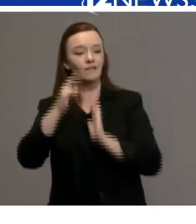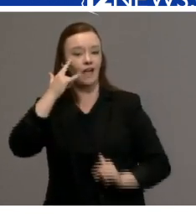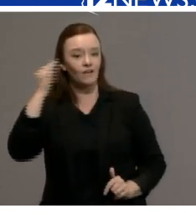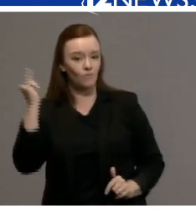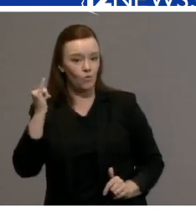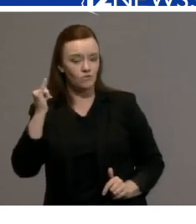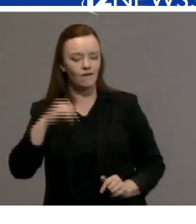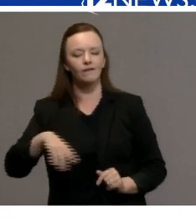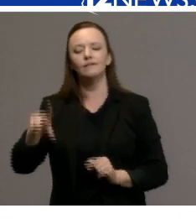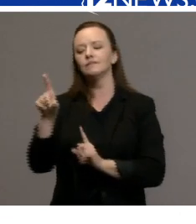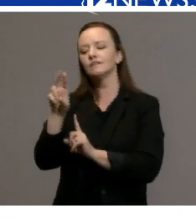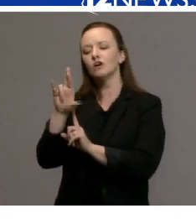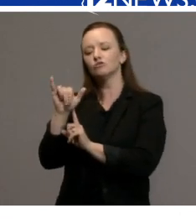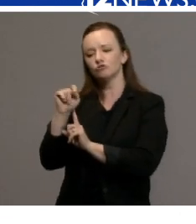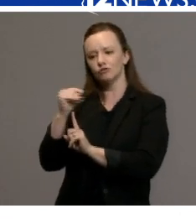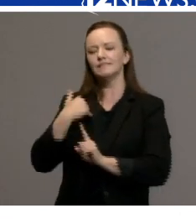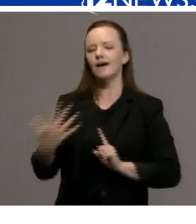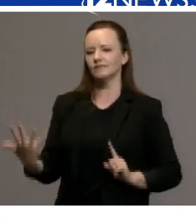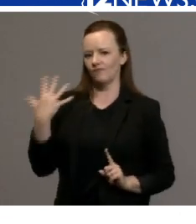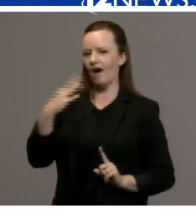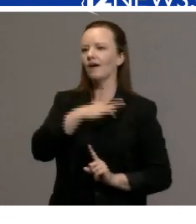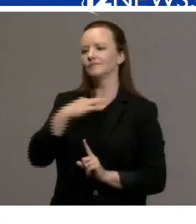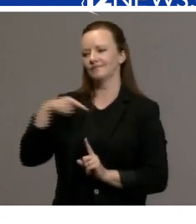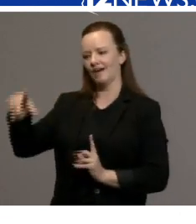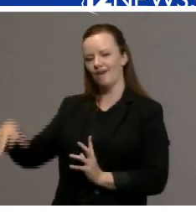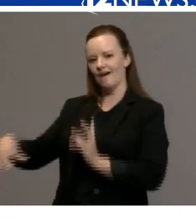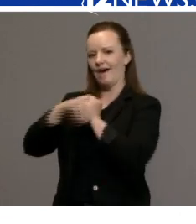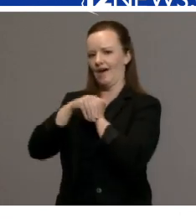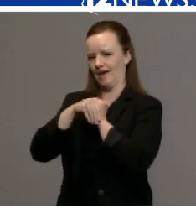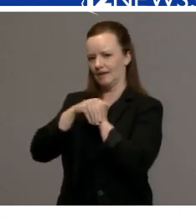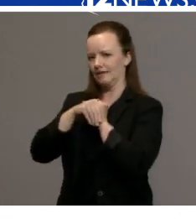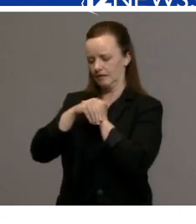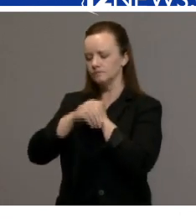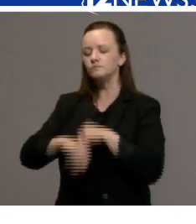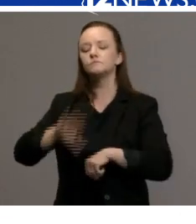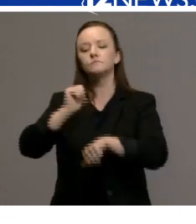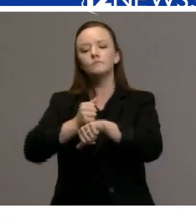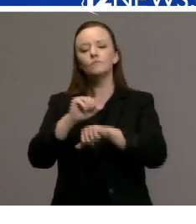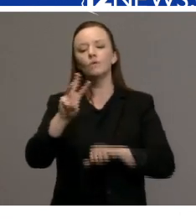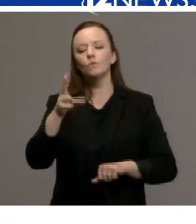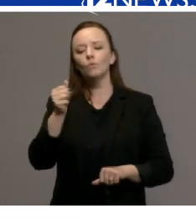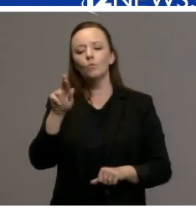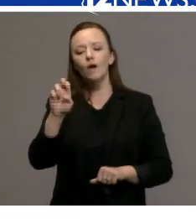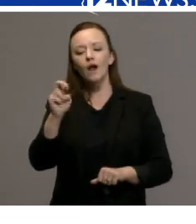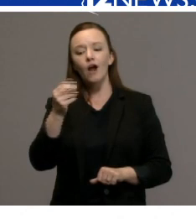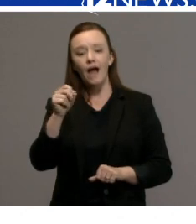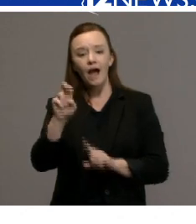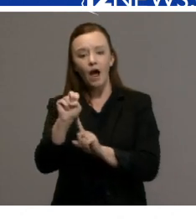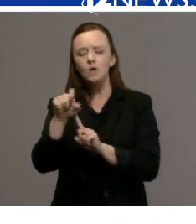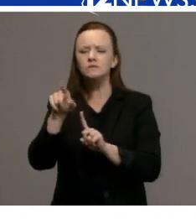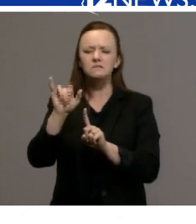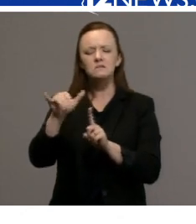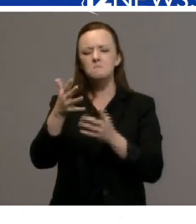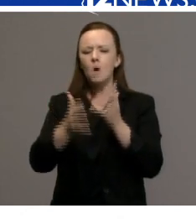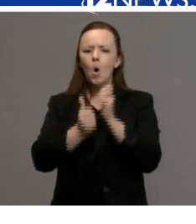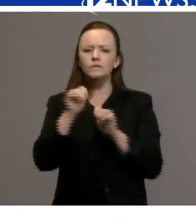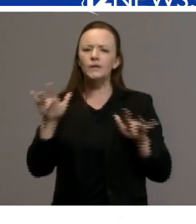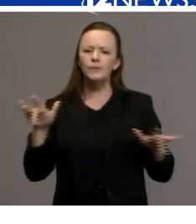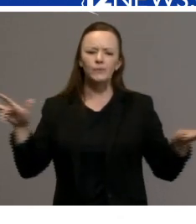on since this has started over in that warehouse, and that warehouse is relatively empty. On Sunday and Monday, we